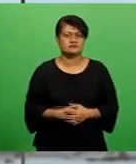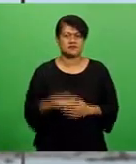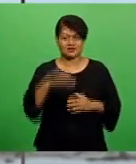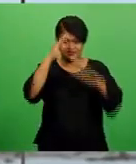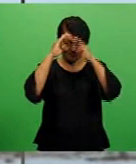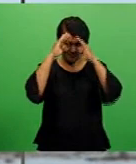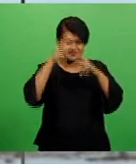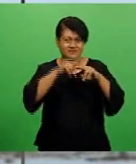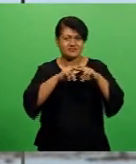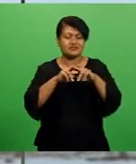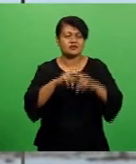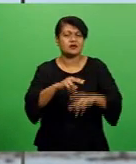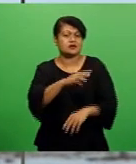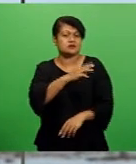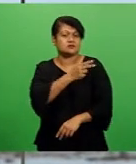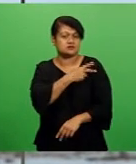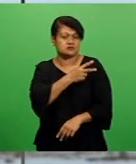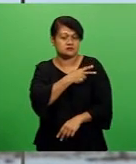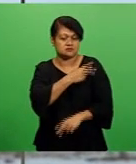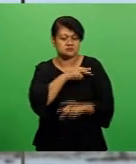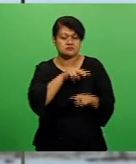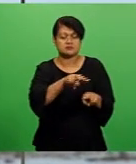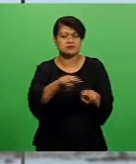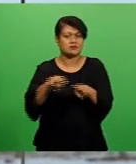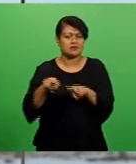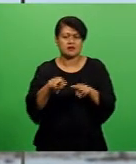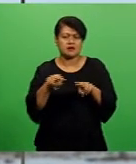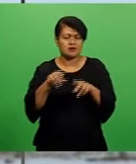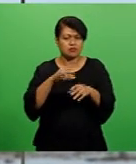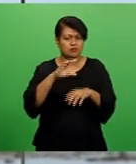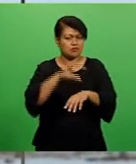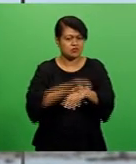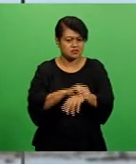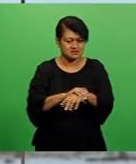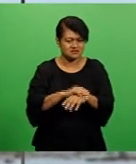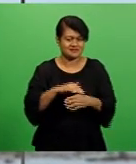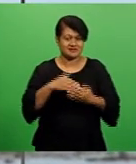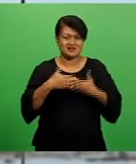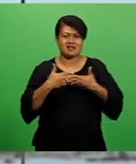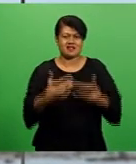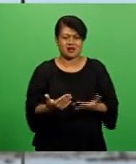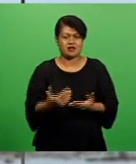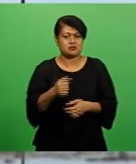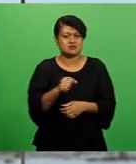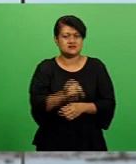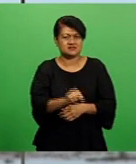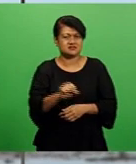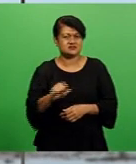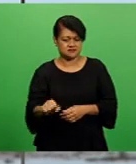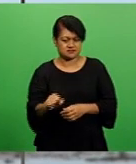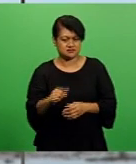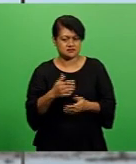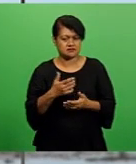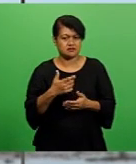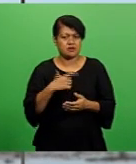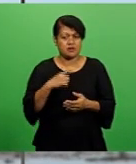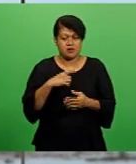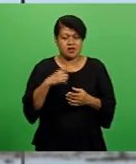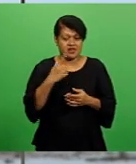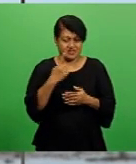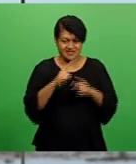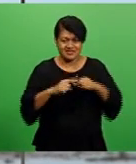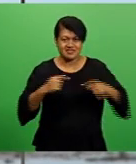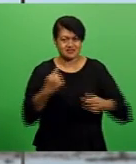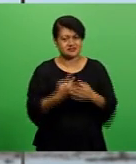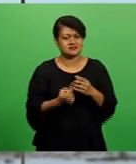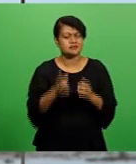Pulavinaka, security around police exhibit rooms at all police stations are being strengthened after evidence started going missing. Acting